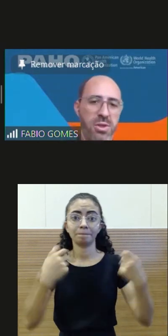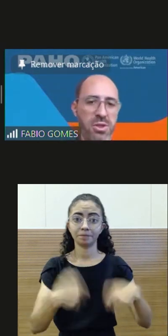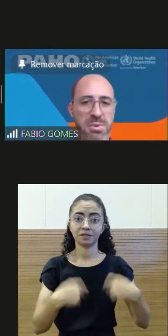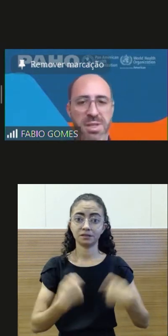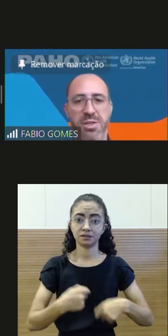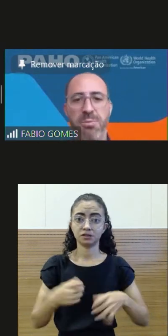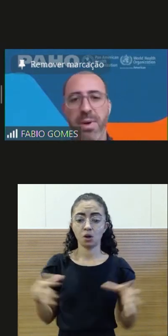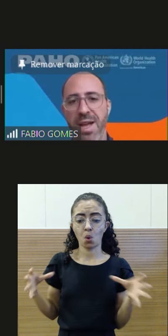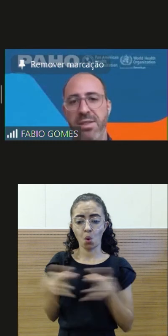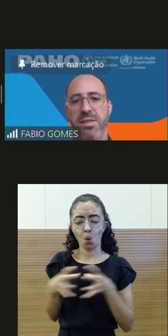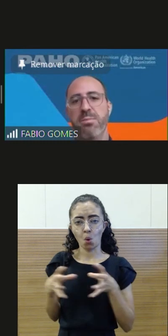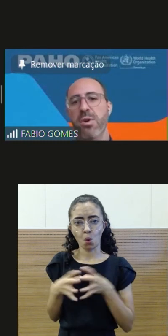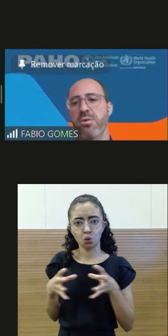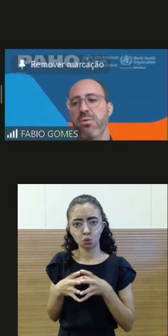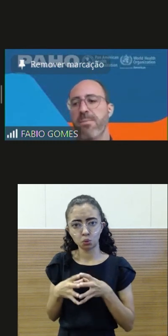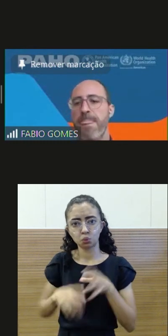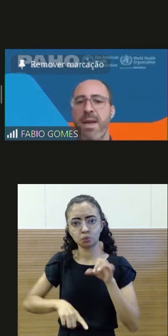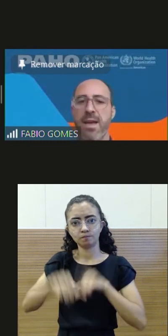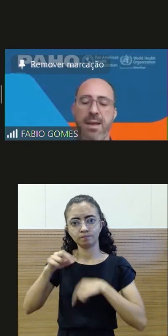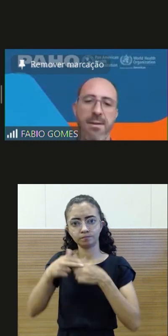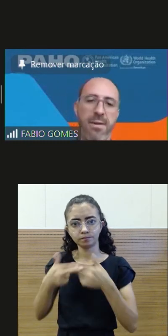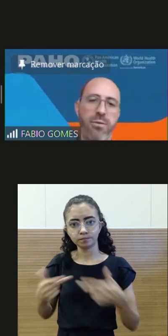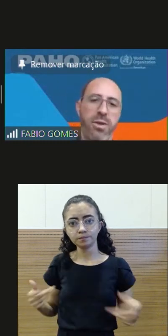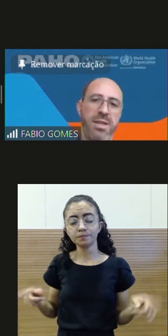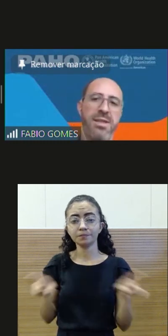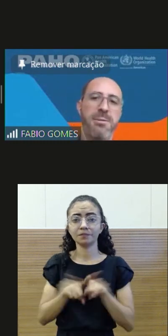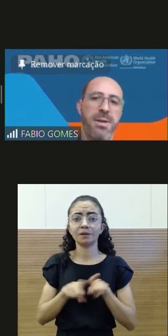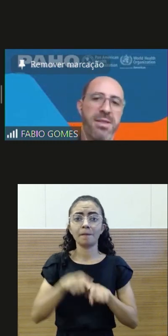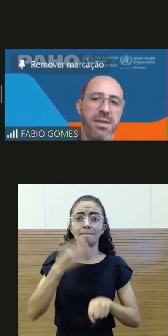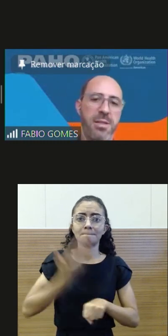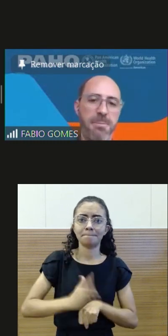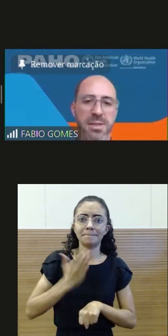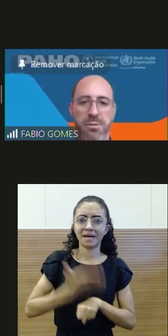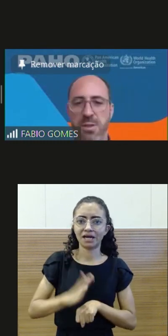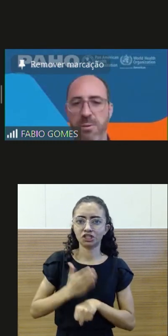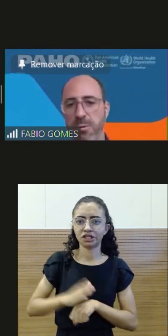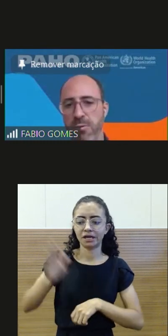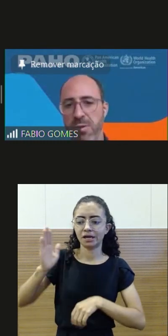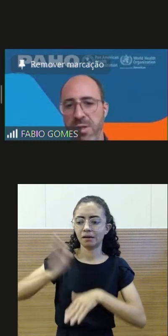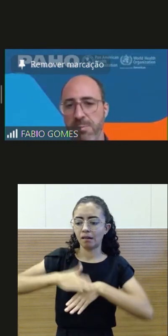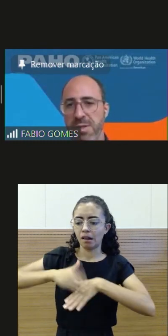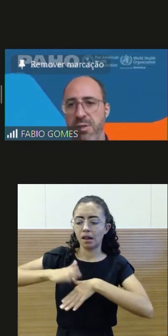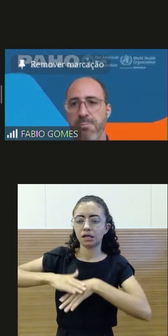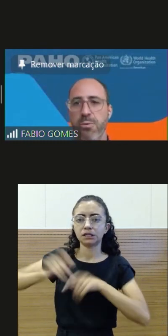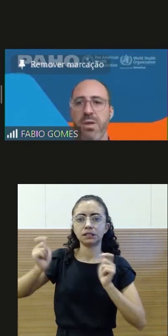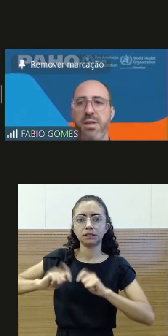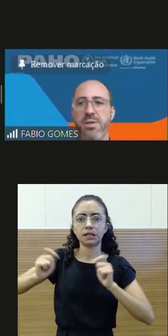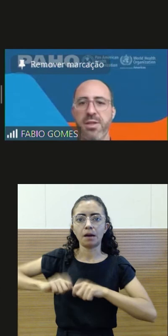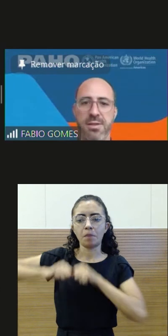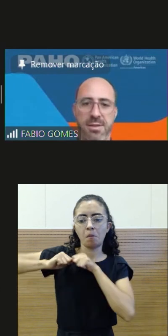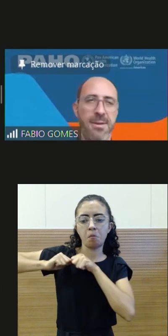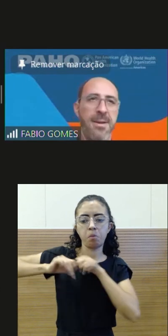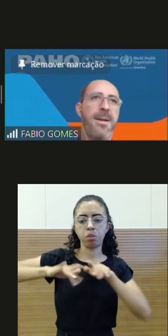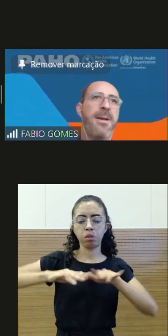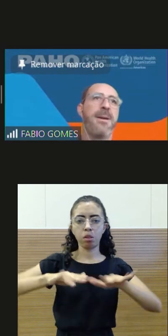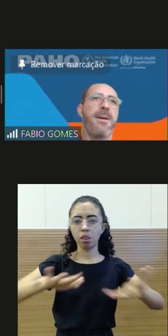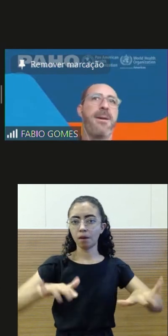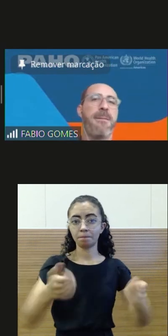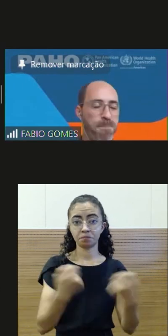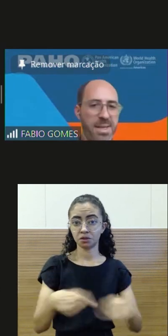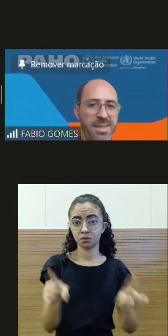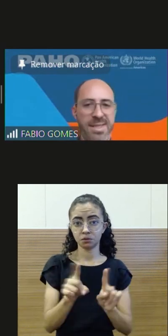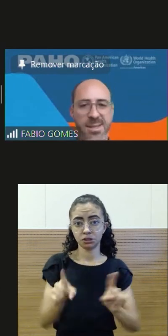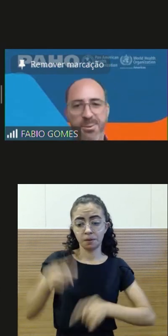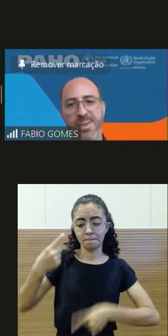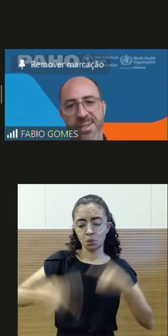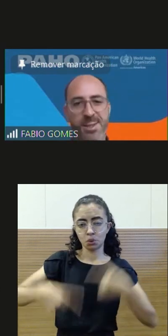epidemics, we have a set of products, practices that would favor the expansion of these products,